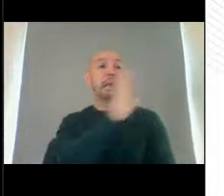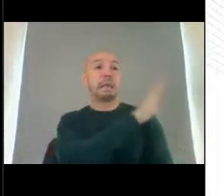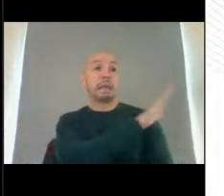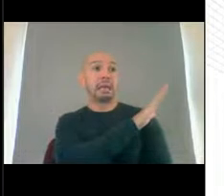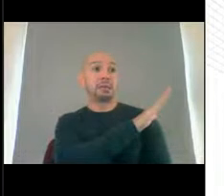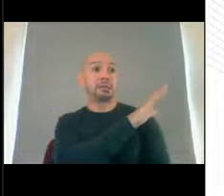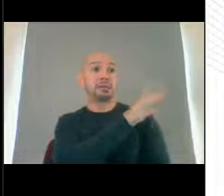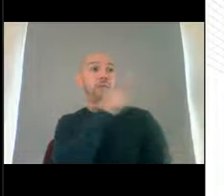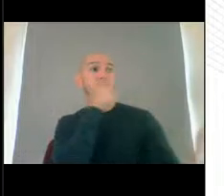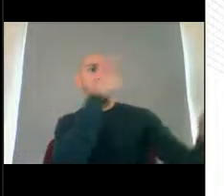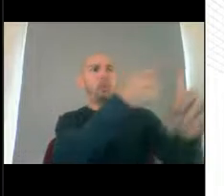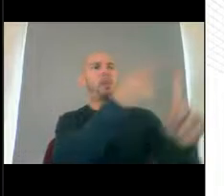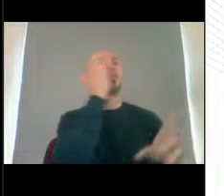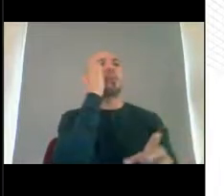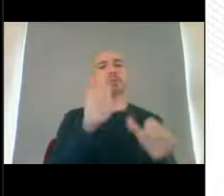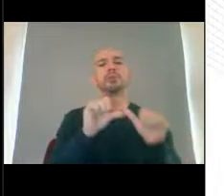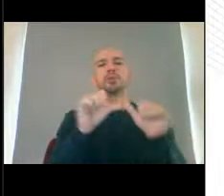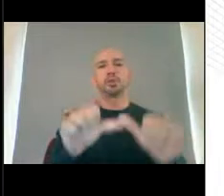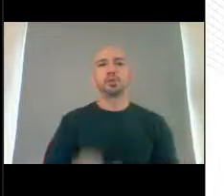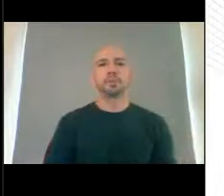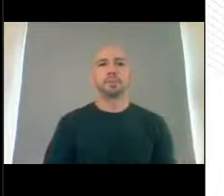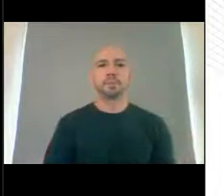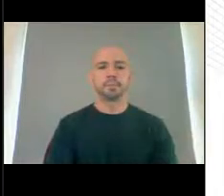hear thank you thank you